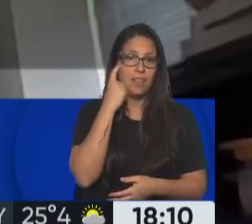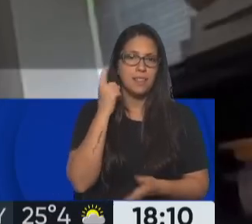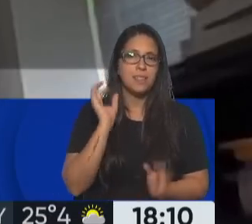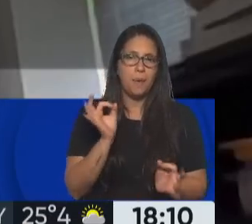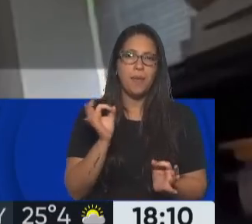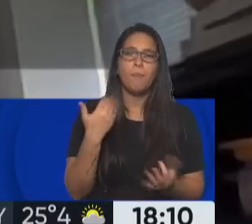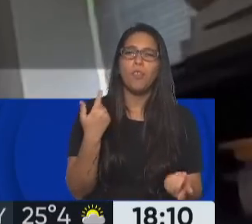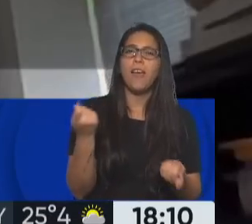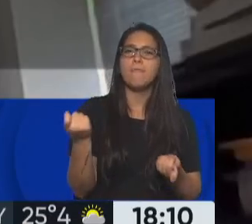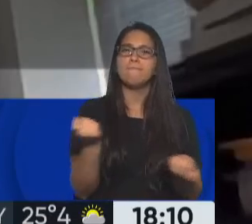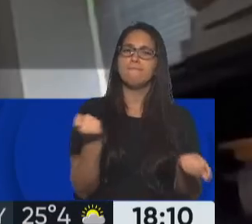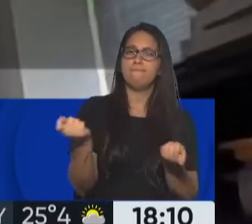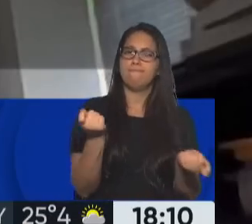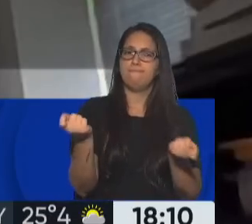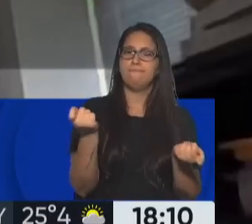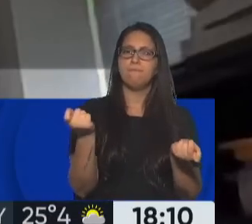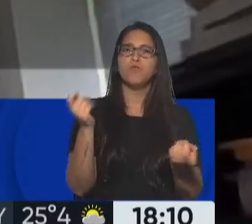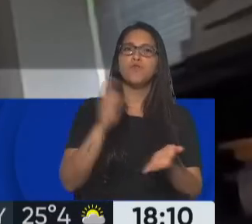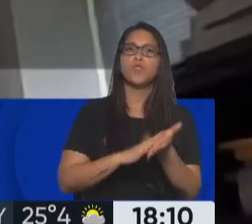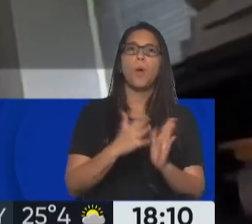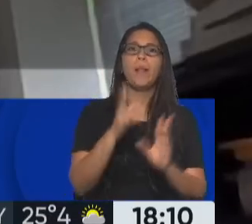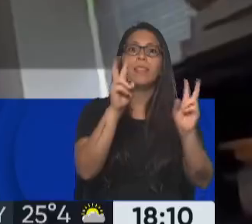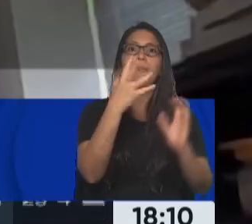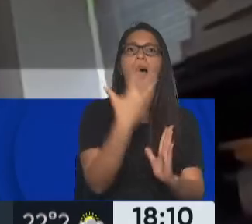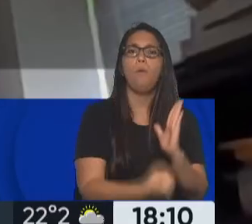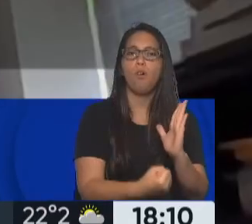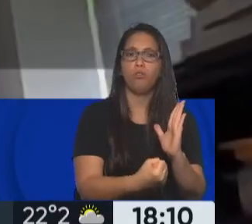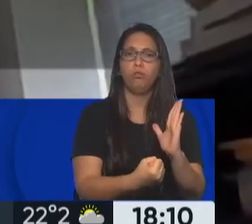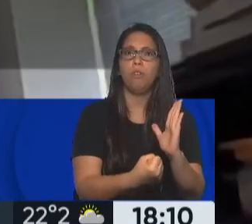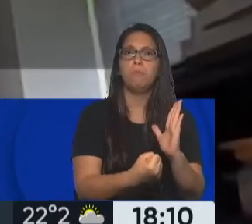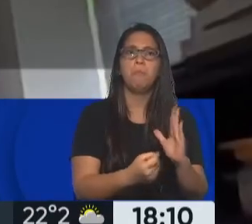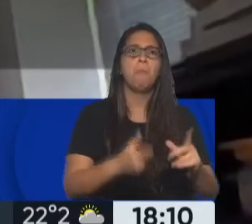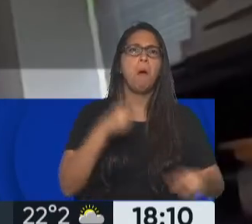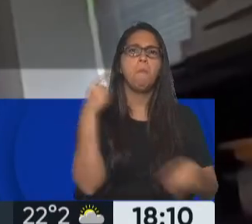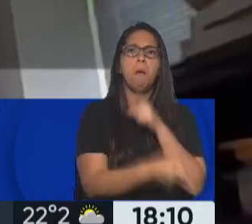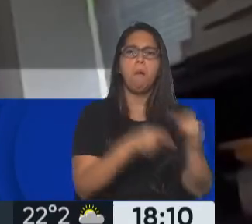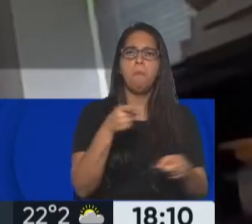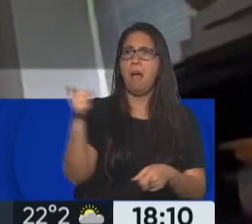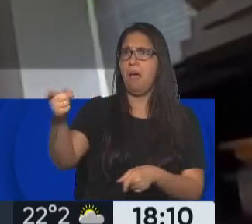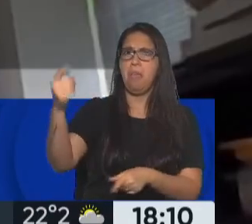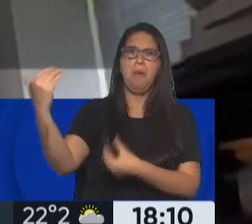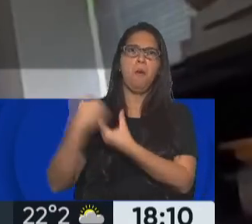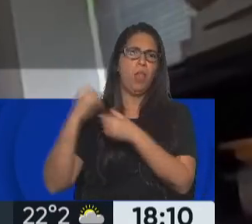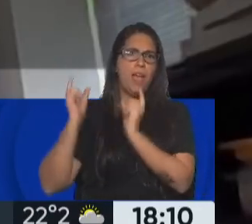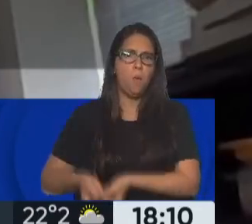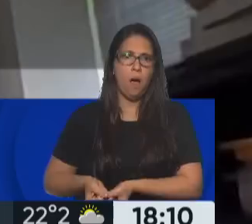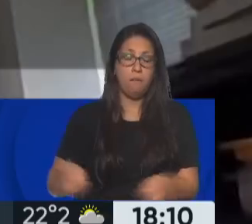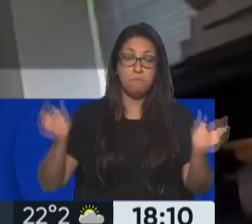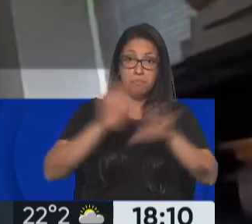could moderate his position on abortion without paying any political price at all. And that too turned out to be